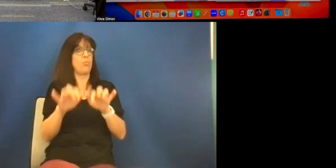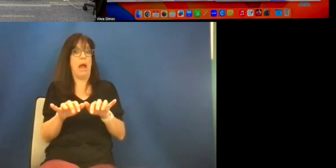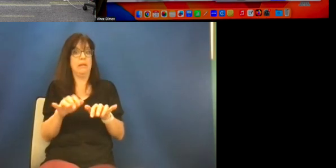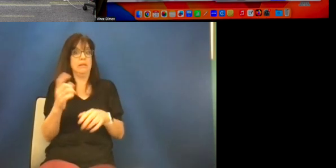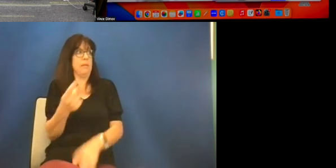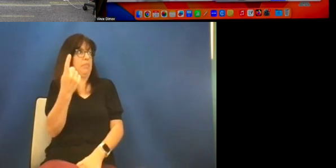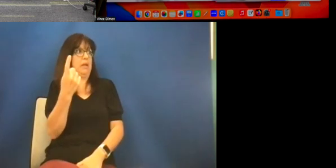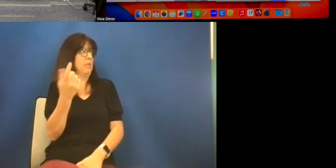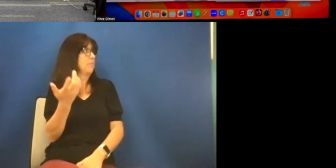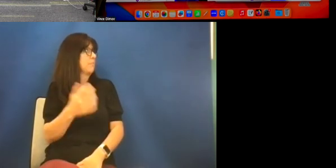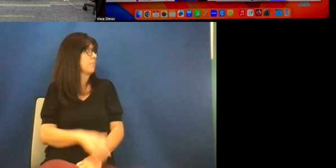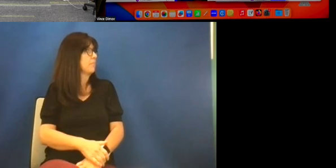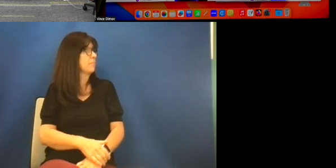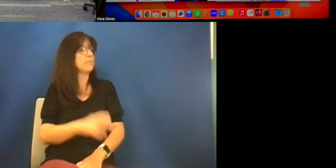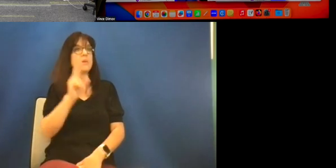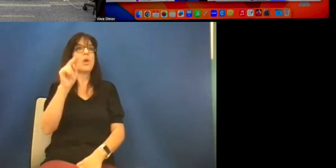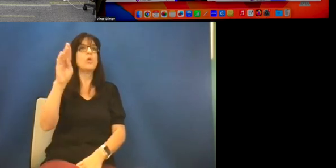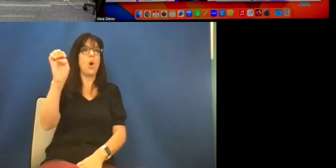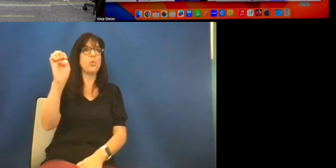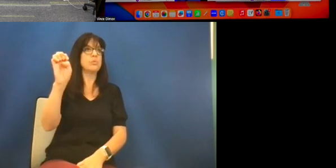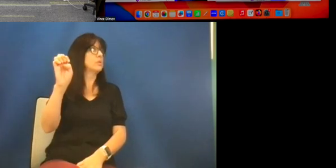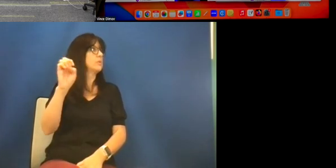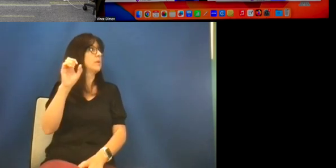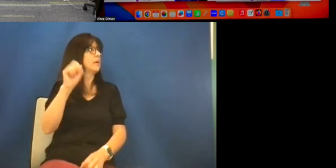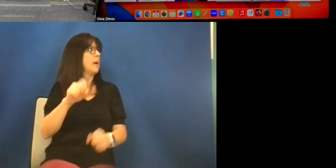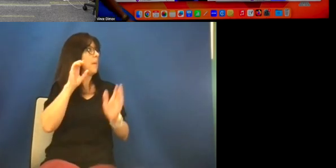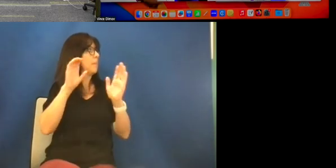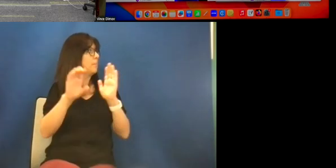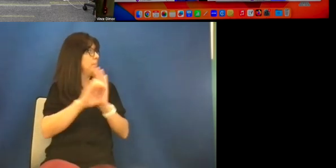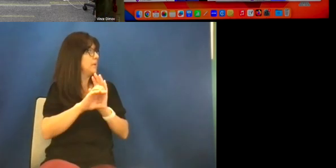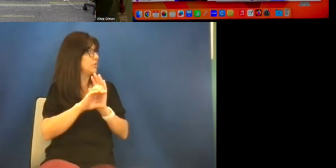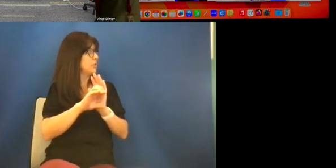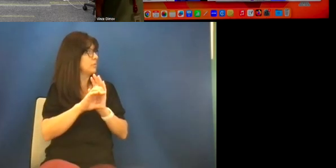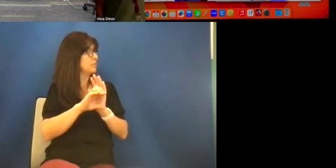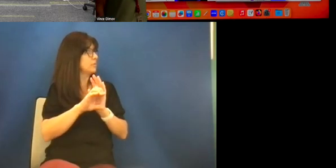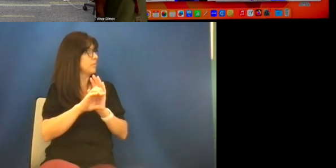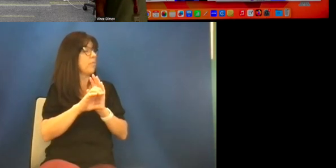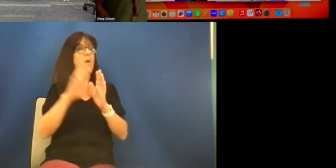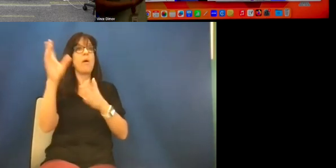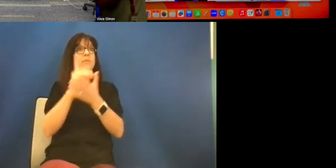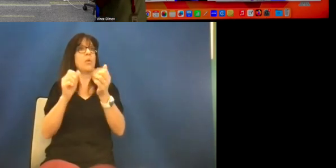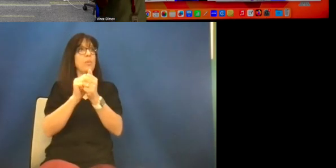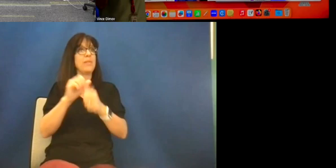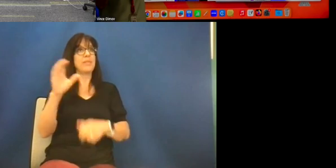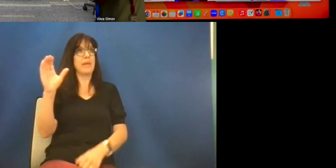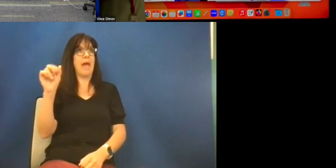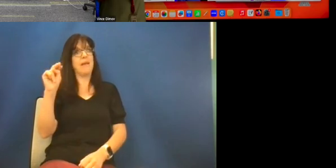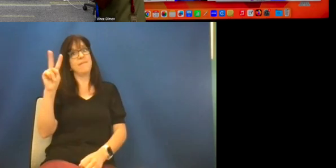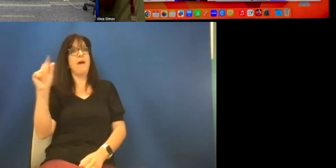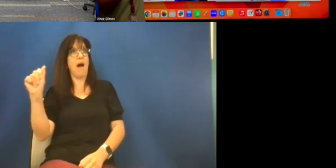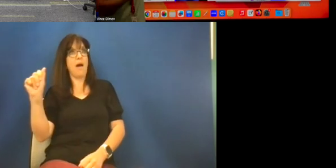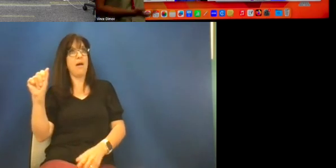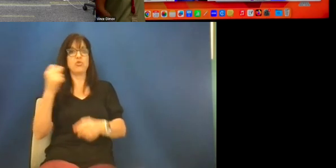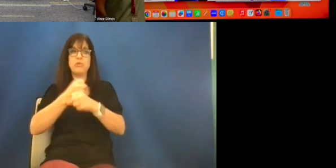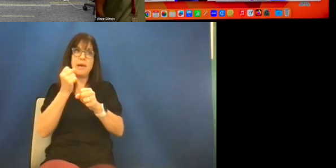something. It's a note. You could do a picture. When you do a picture there, you can design with Canva. It takes you right to Canva. You can